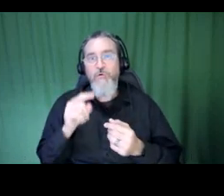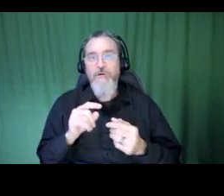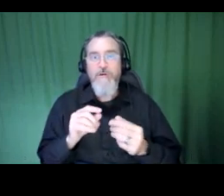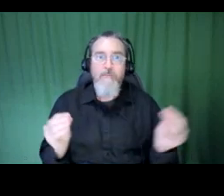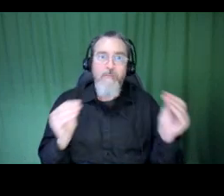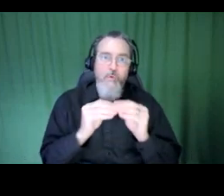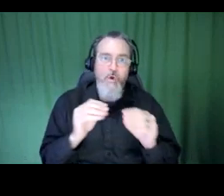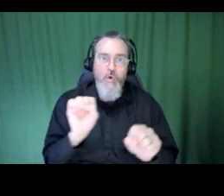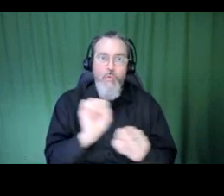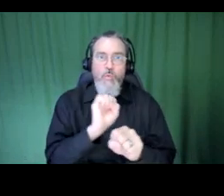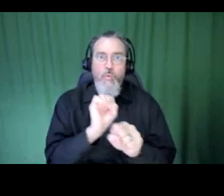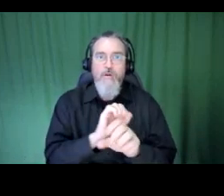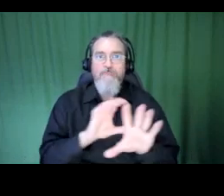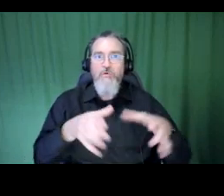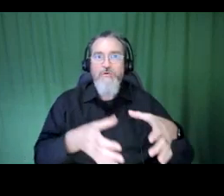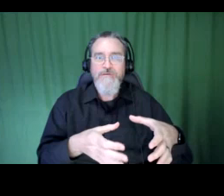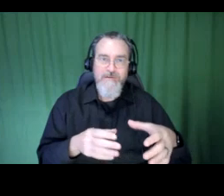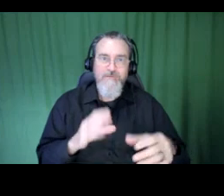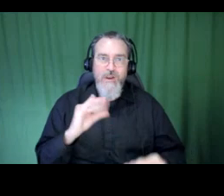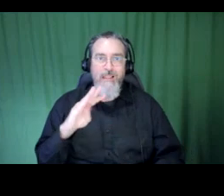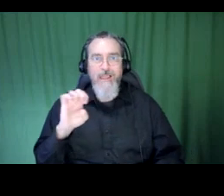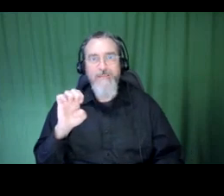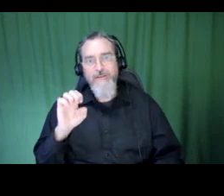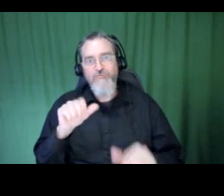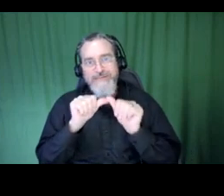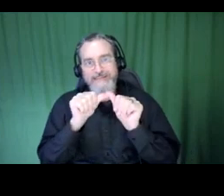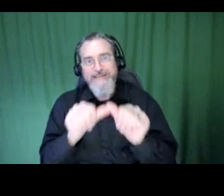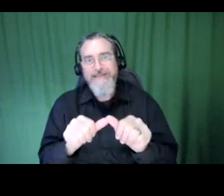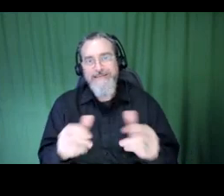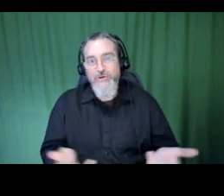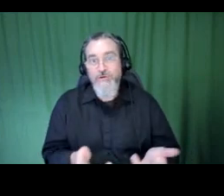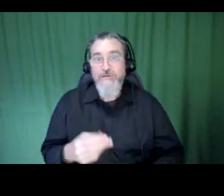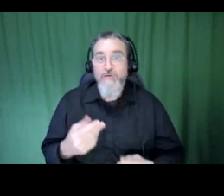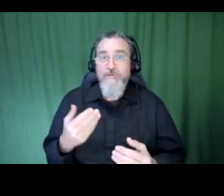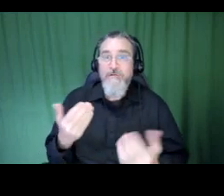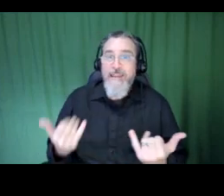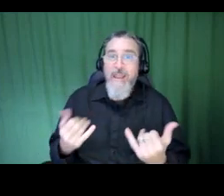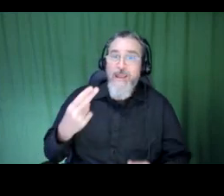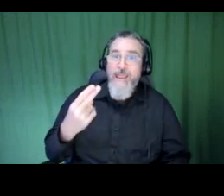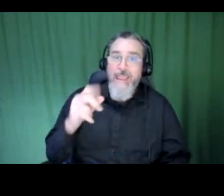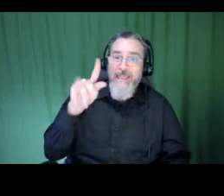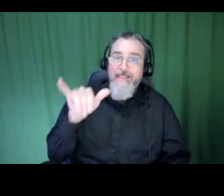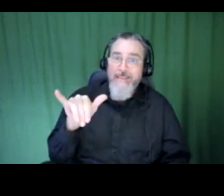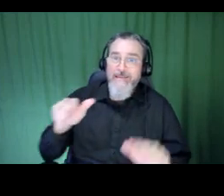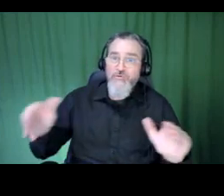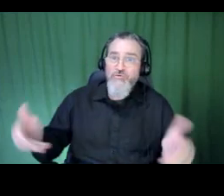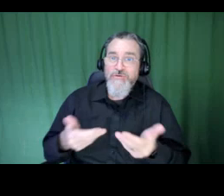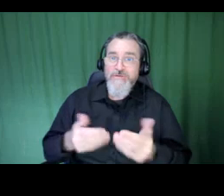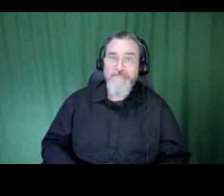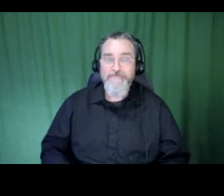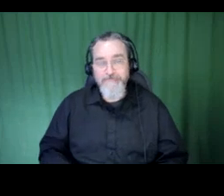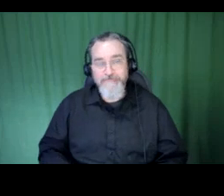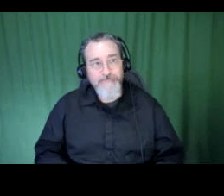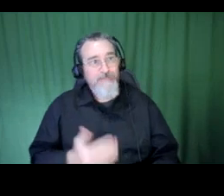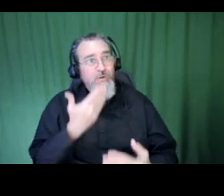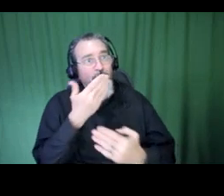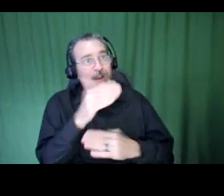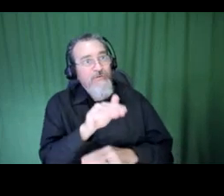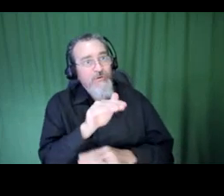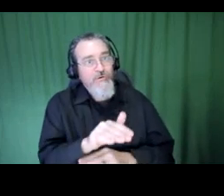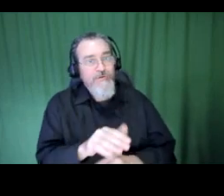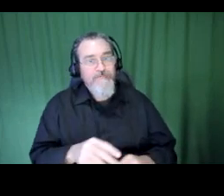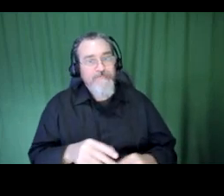climate resilience in Alaska. And so I'll hand it over to Haley to briefly introduce herself. Thanks, Hannah Marie. Kamagala, good afternoon. My name is